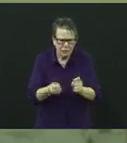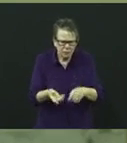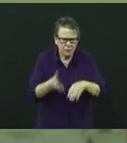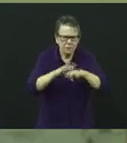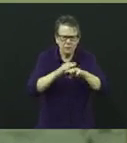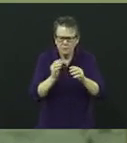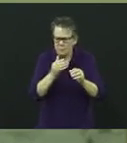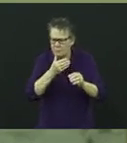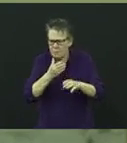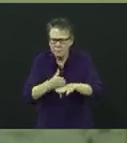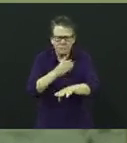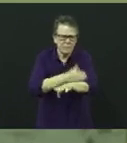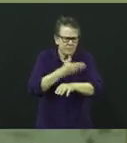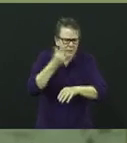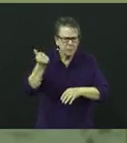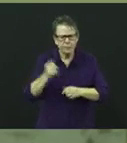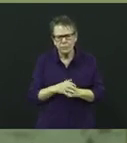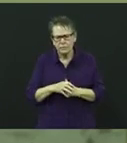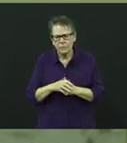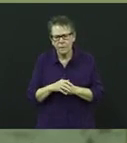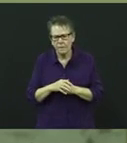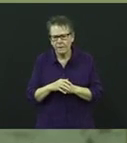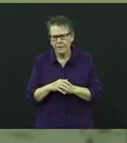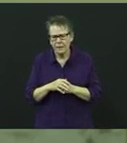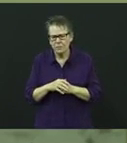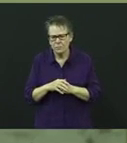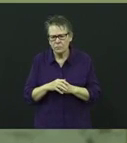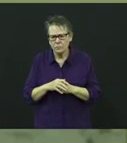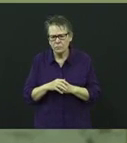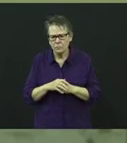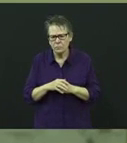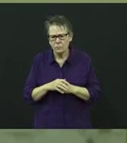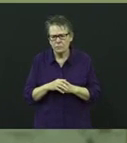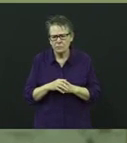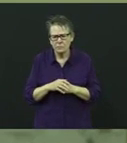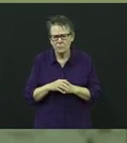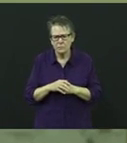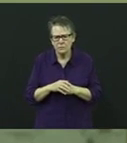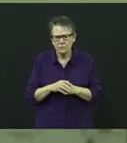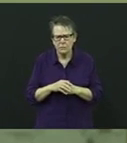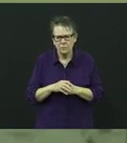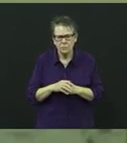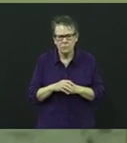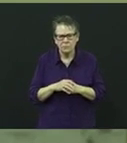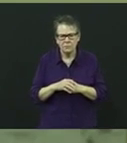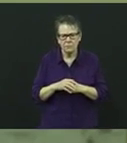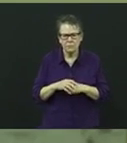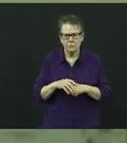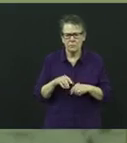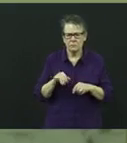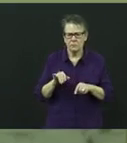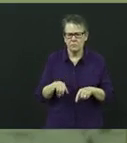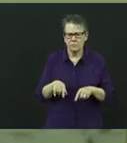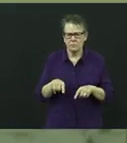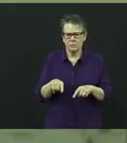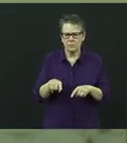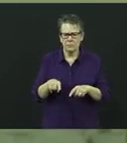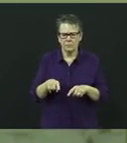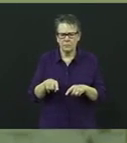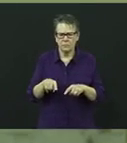now in the numbers who were infected roughly 10 days ago or so. So we're really too early to know exactly what we can expect to